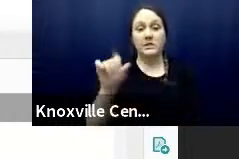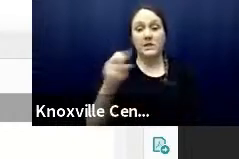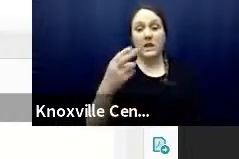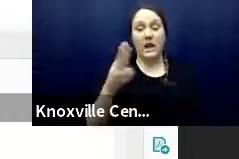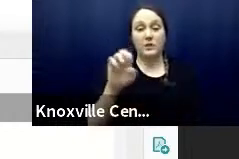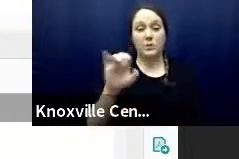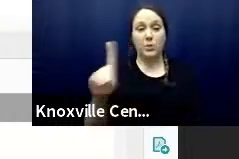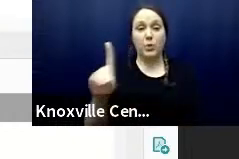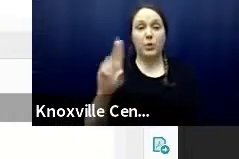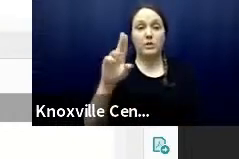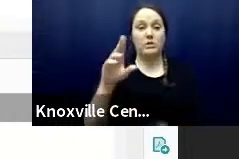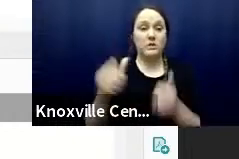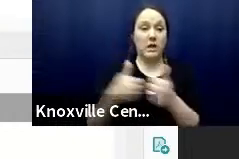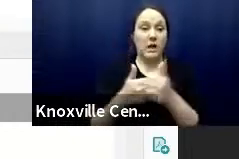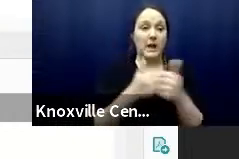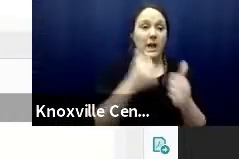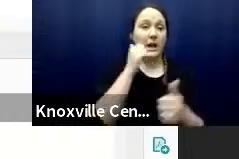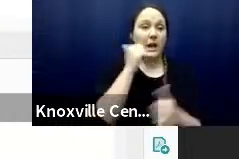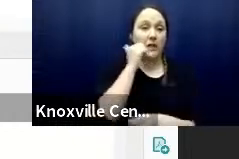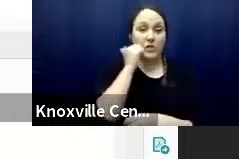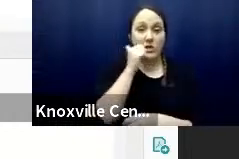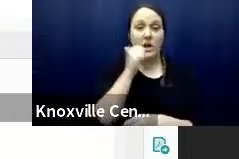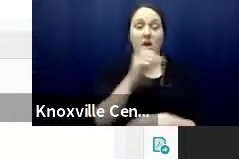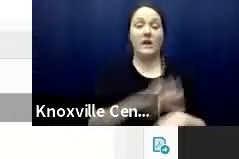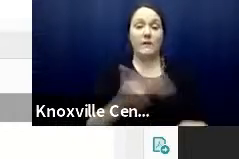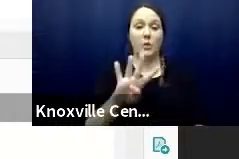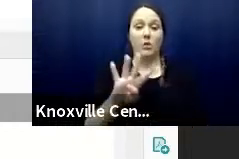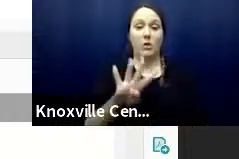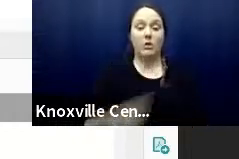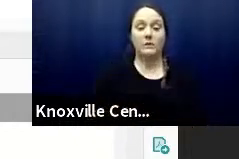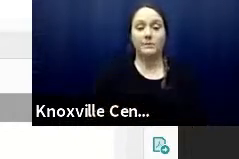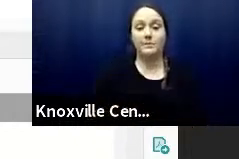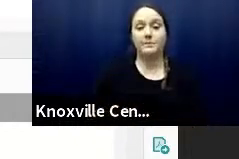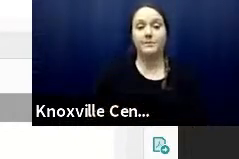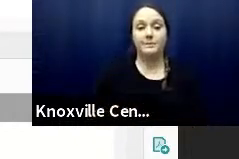updated every day at 4 o'clock. Next slide.